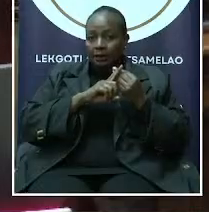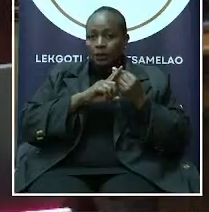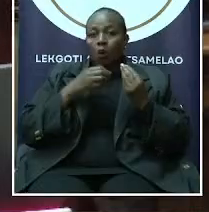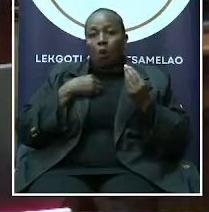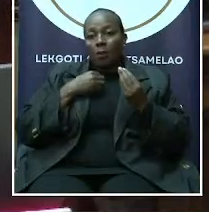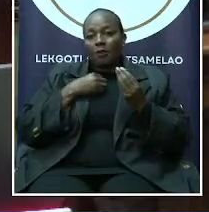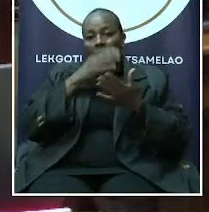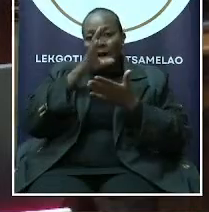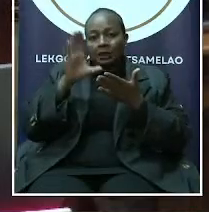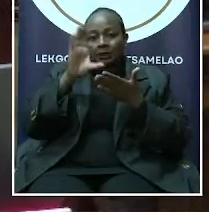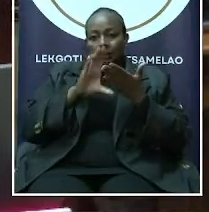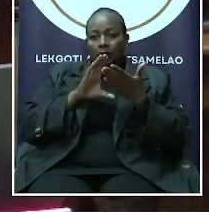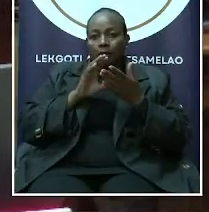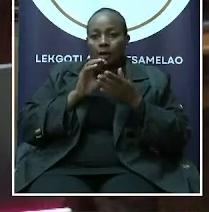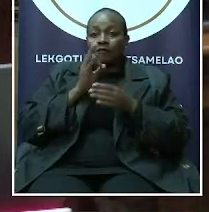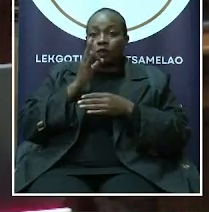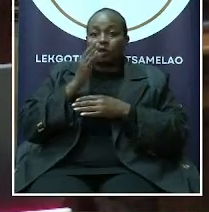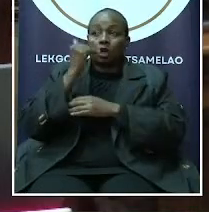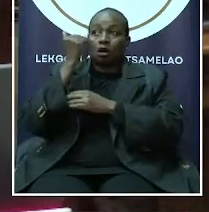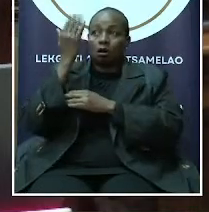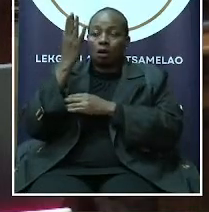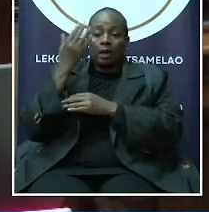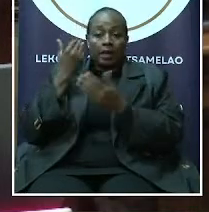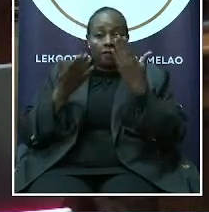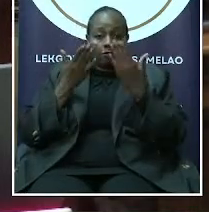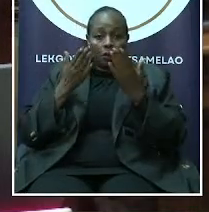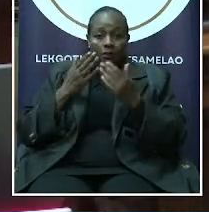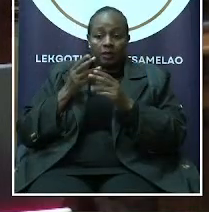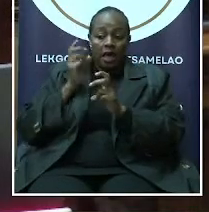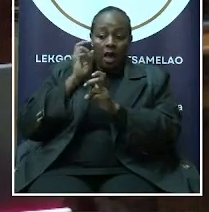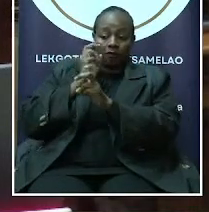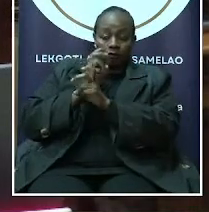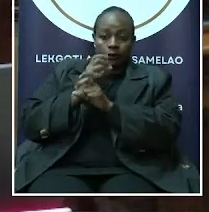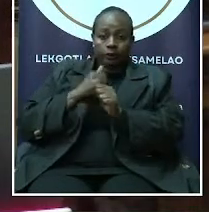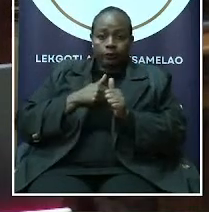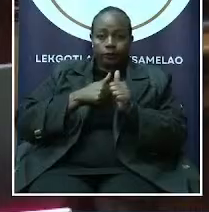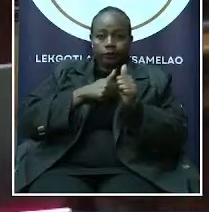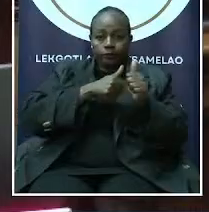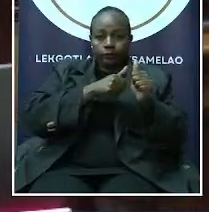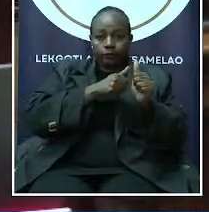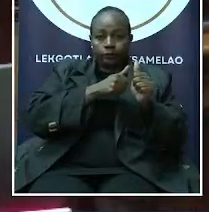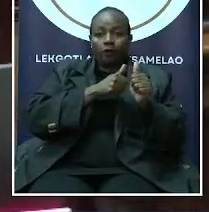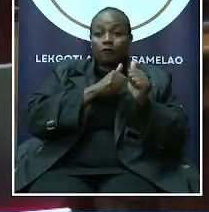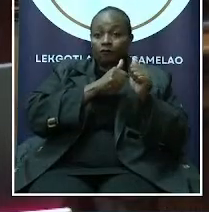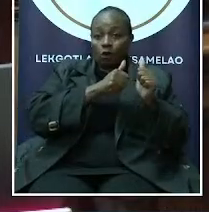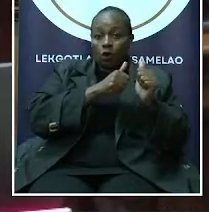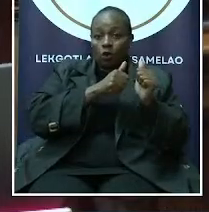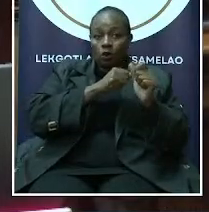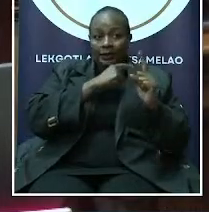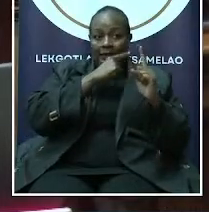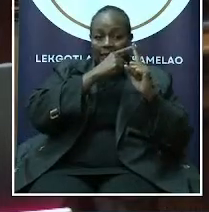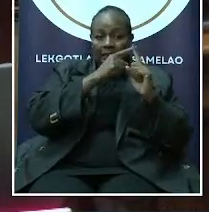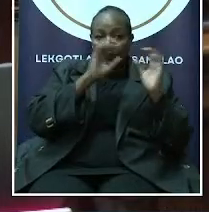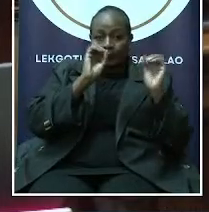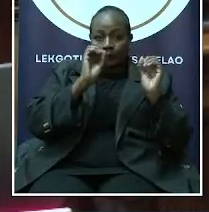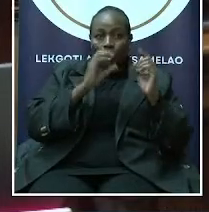disqualifications from future tenders who refuse to apply that certain target.